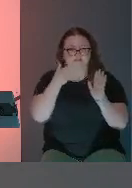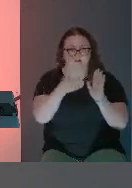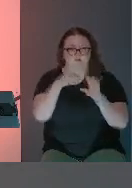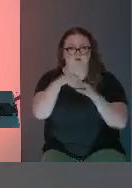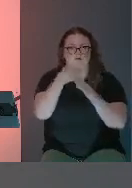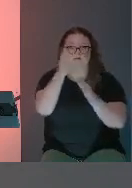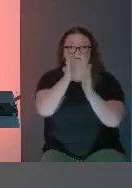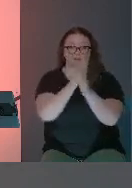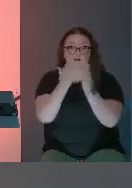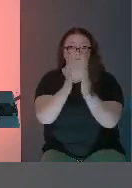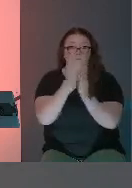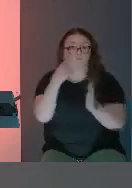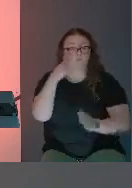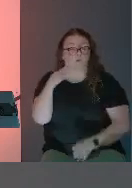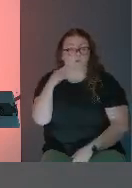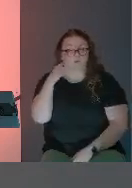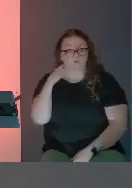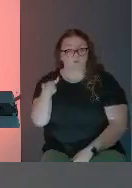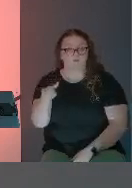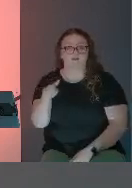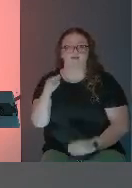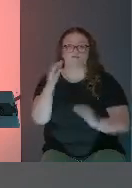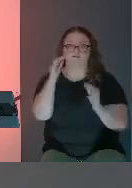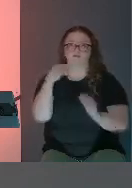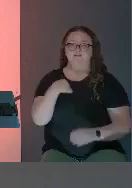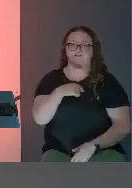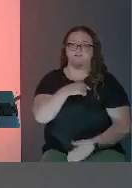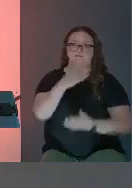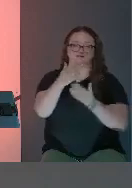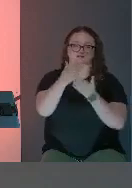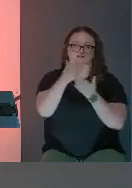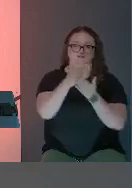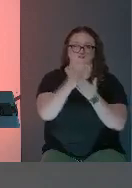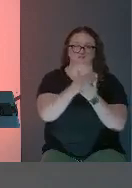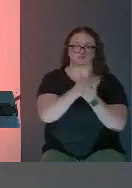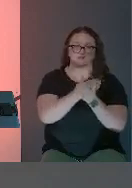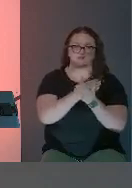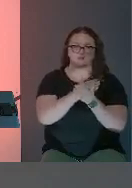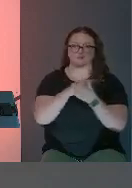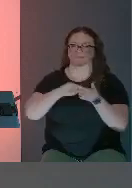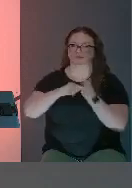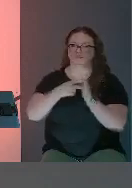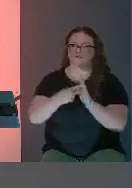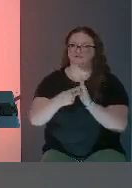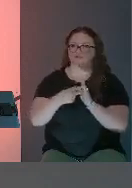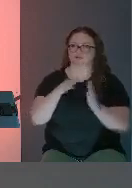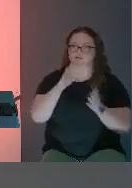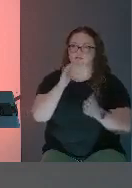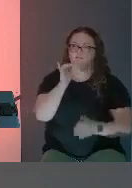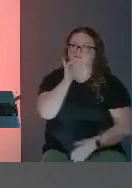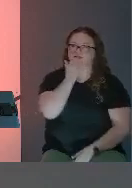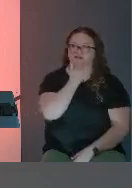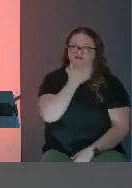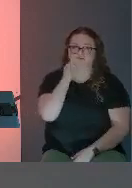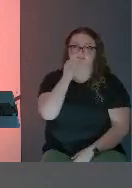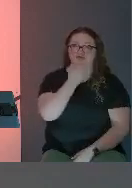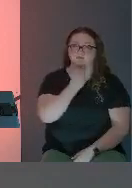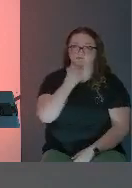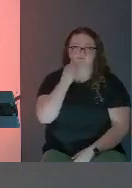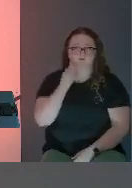us lessons so that we don't make the same mistakes that the nation of Israel did throughout their own